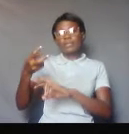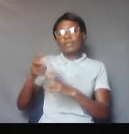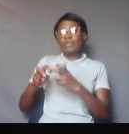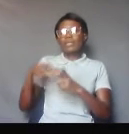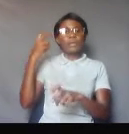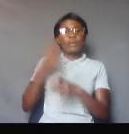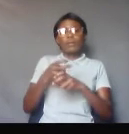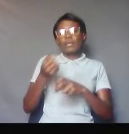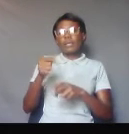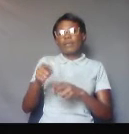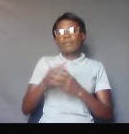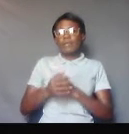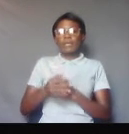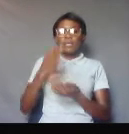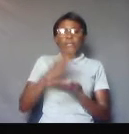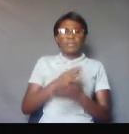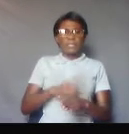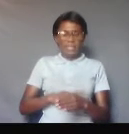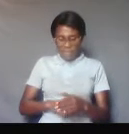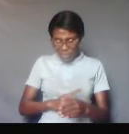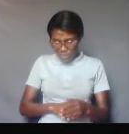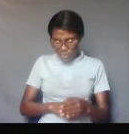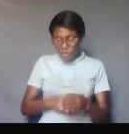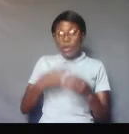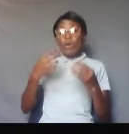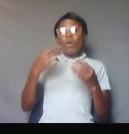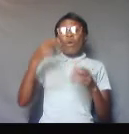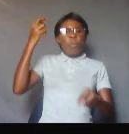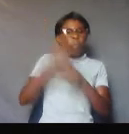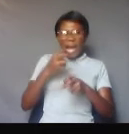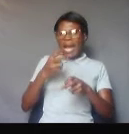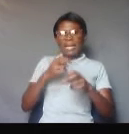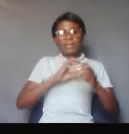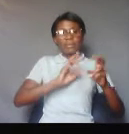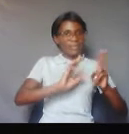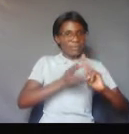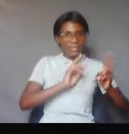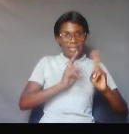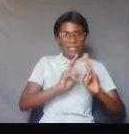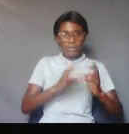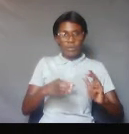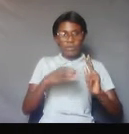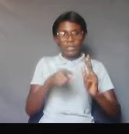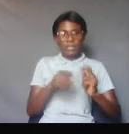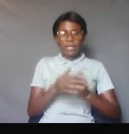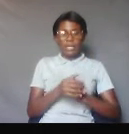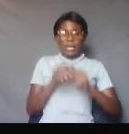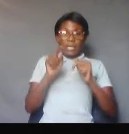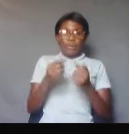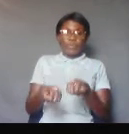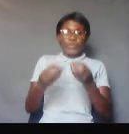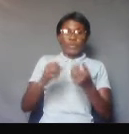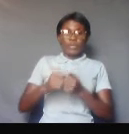conversations. And our challenge to faith communities and interpreters of the Bible is to say, we are challenging you to